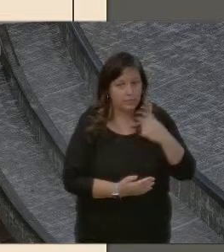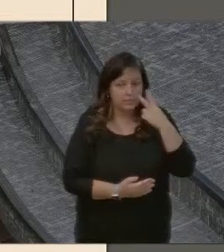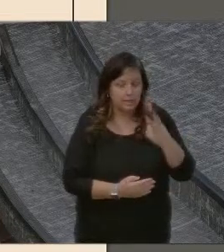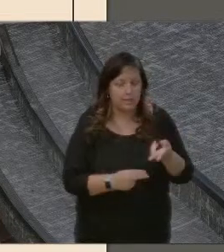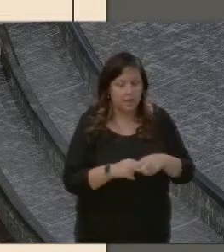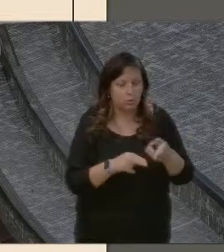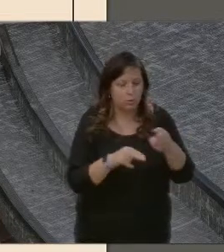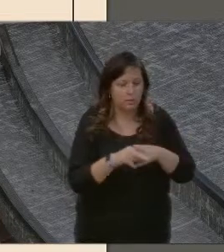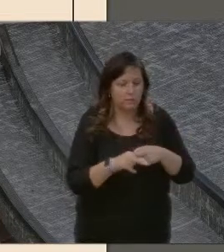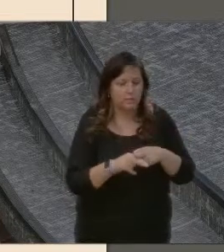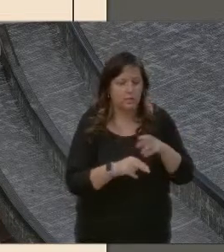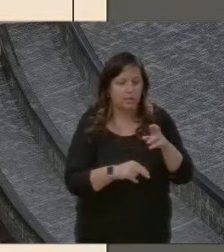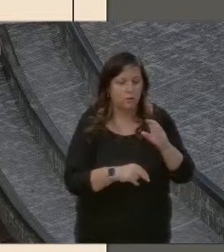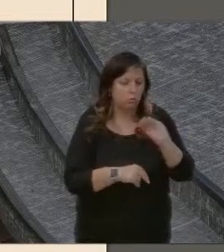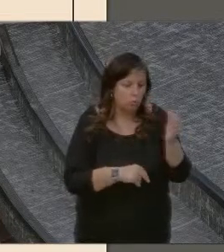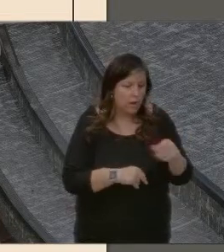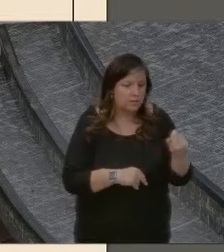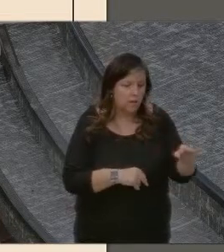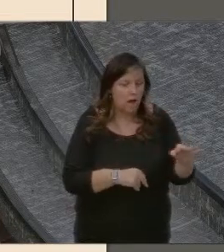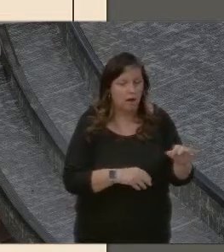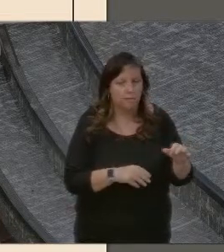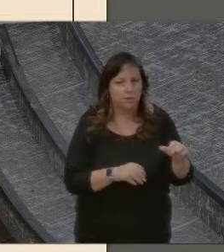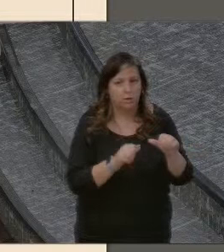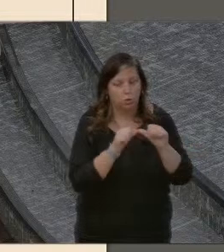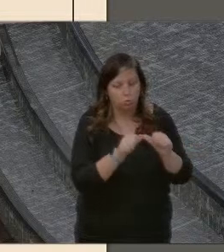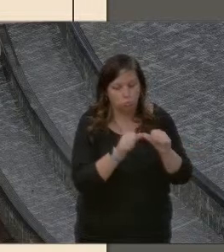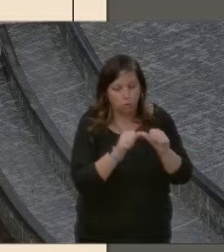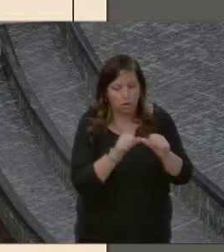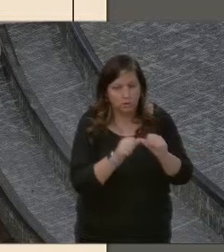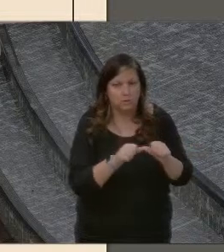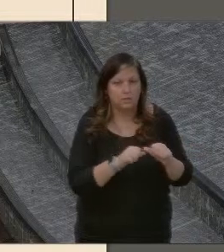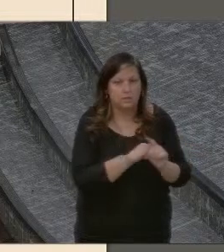chronic discipline prior to the pandemic.